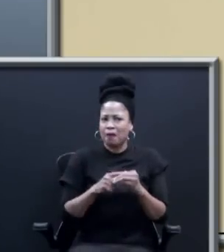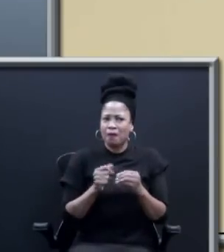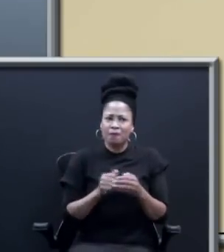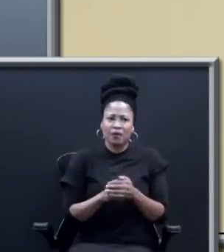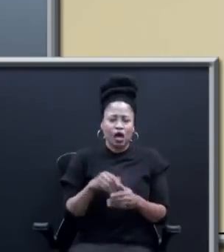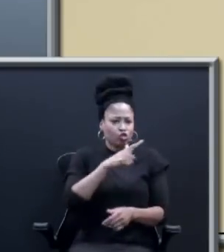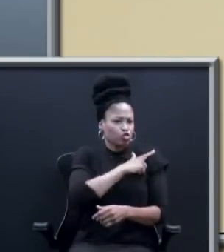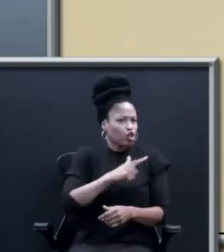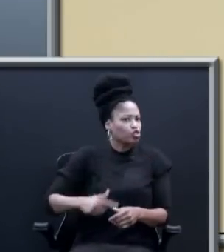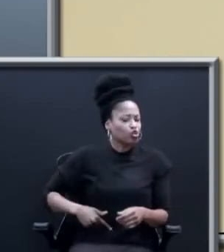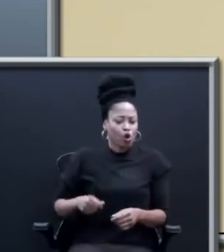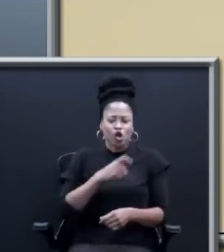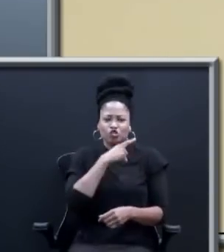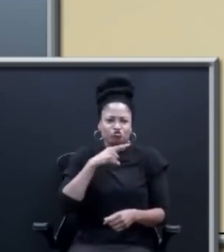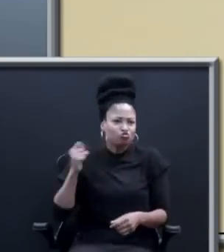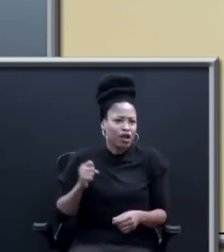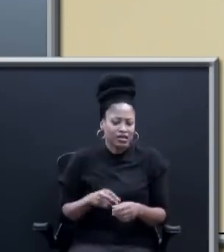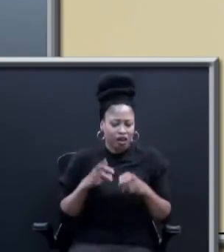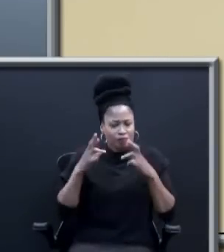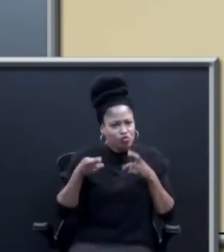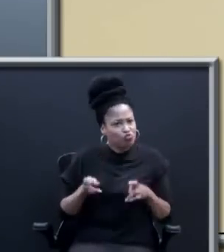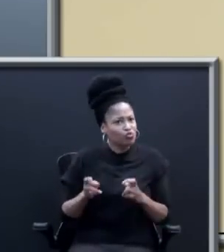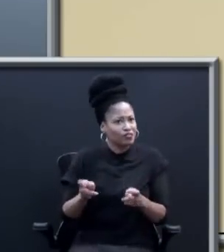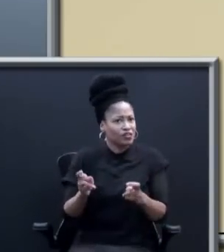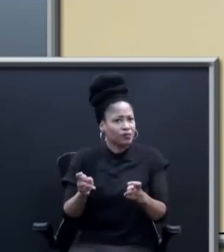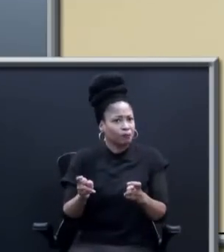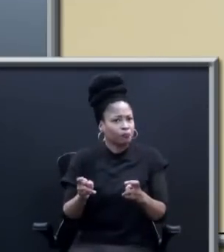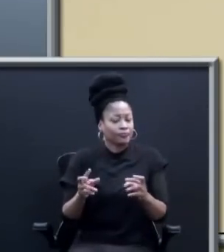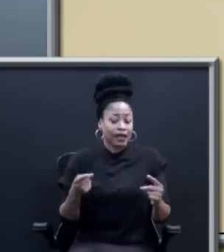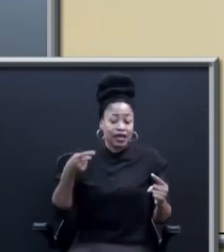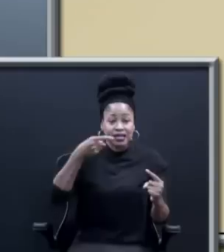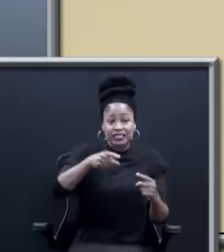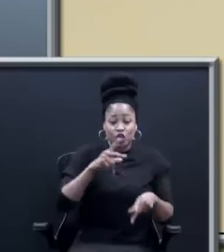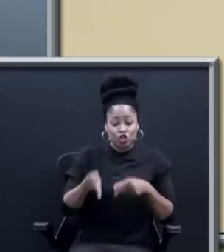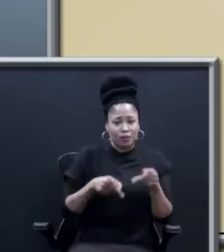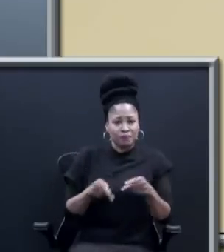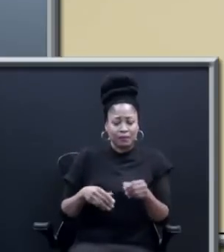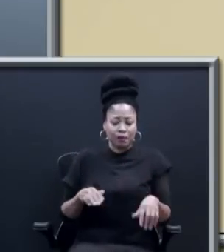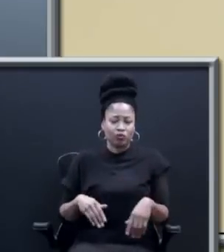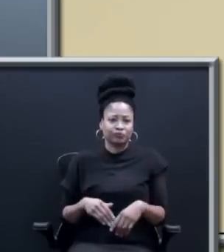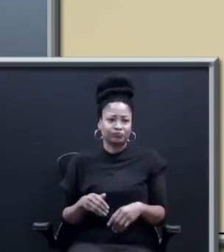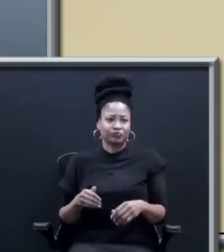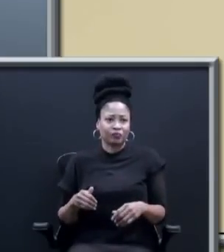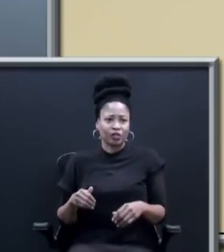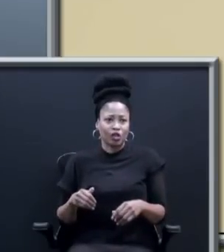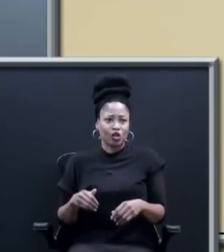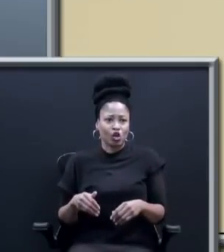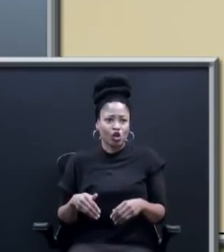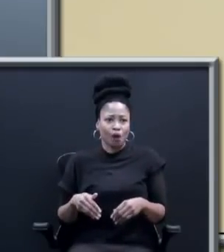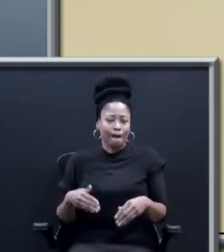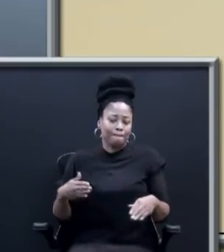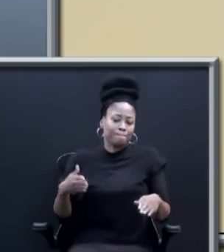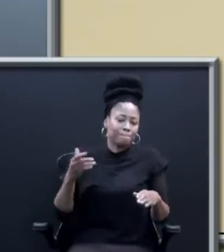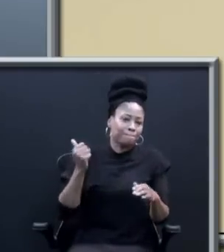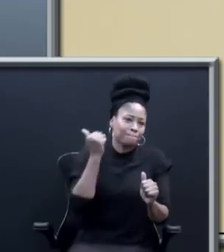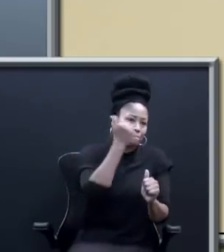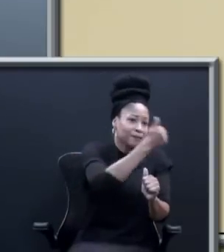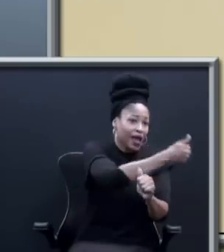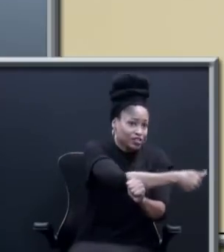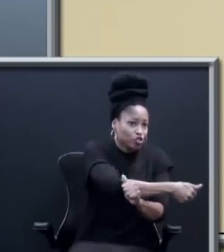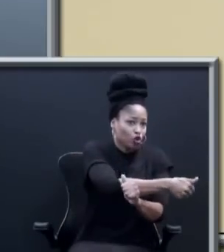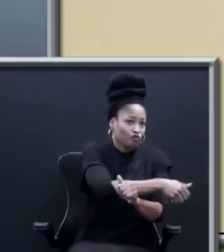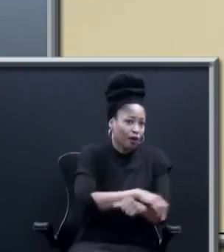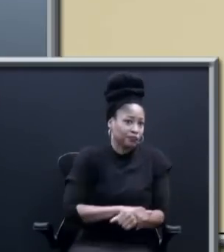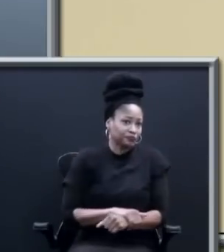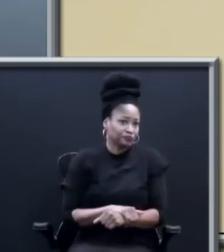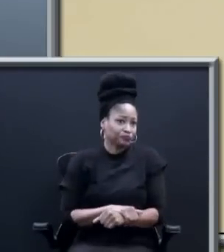of Israel until we were passed over, that their heart melted, neither was their spirit in them anymore because of the children